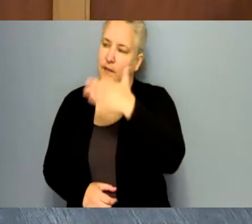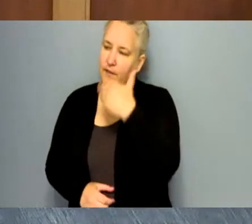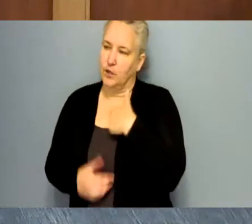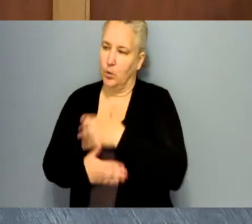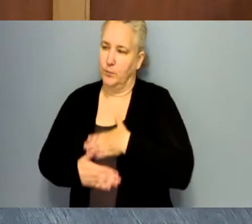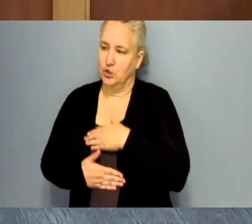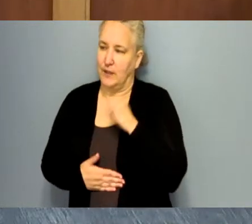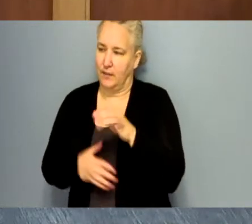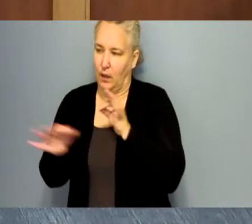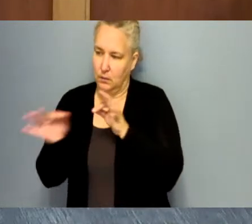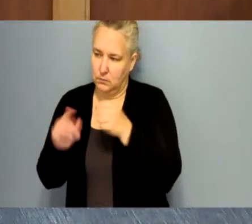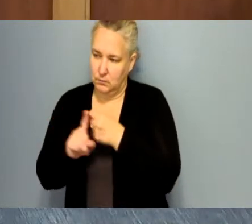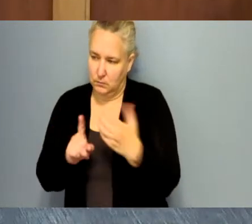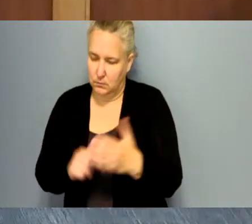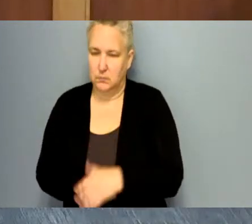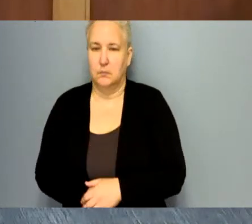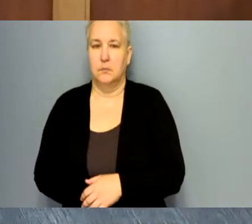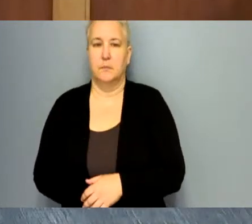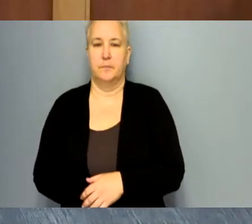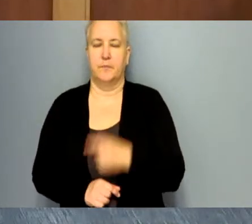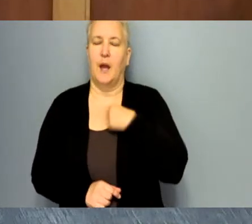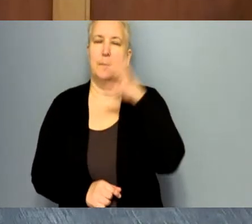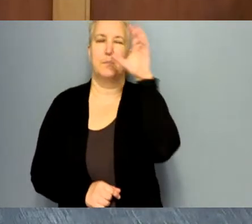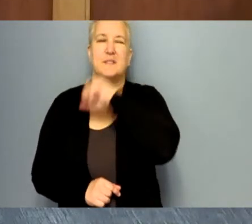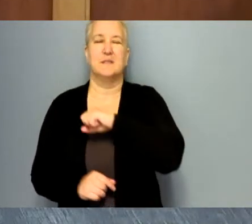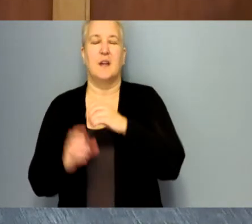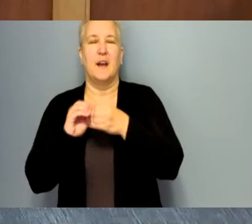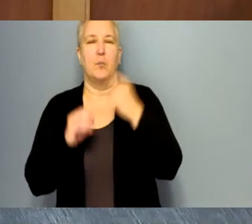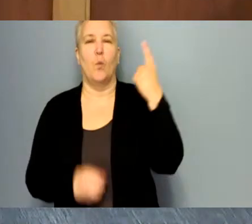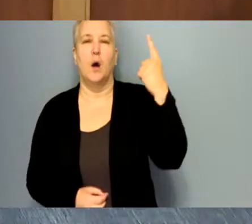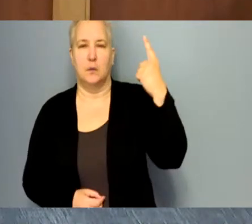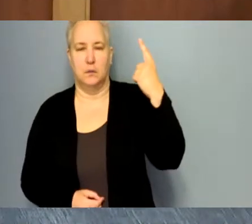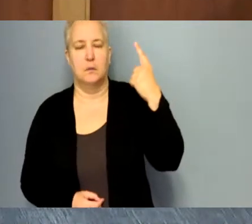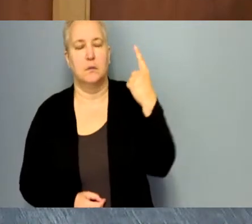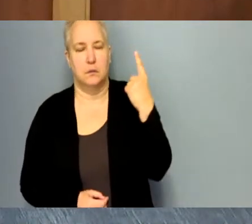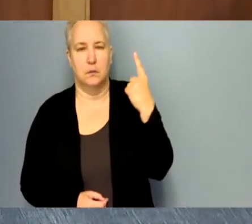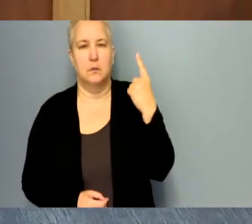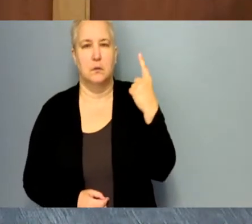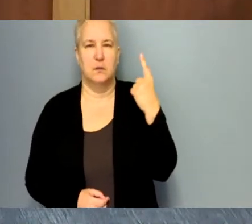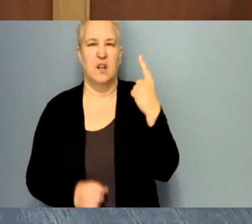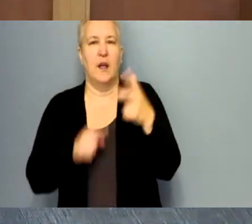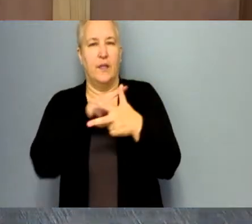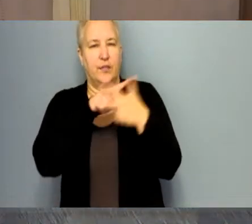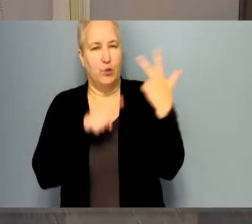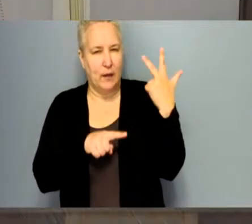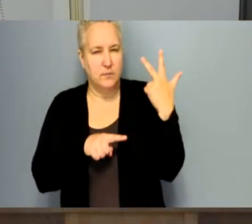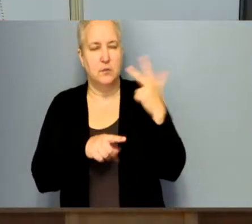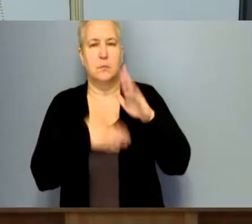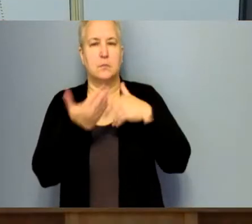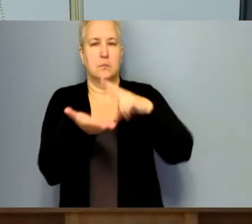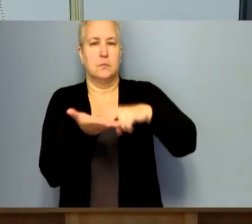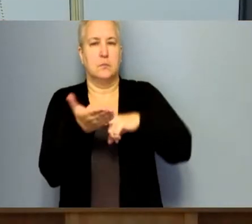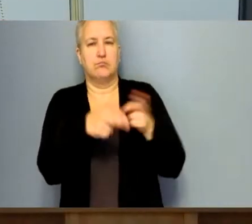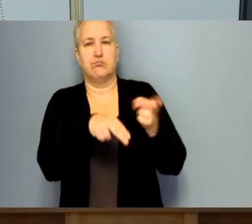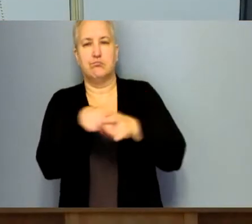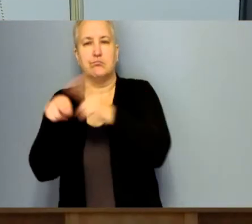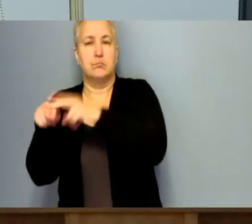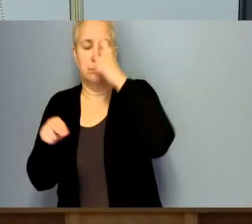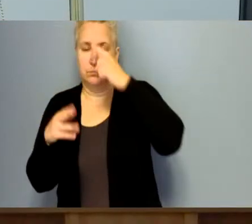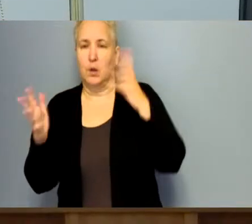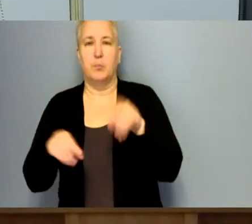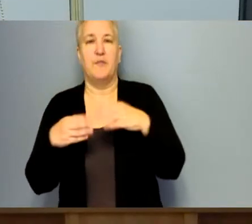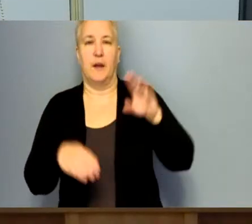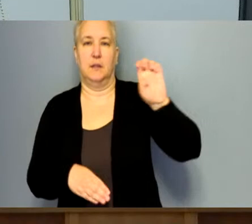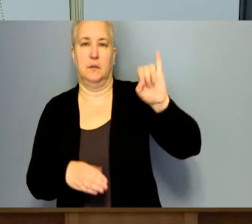I actually missed item 1, the 3 items there, all contract increases to provide early